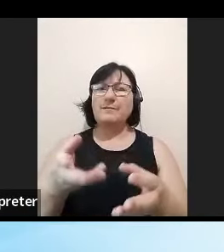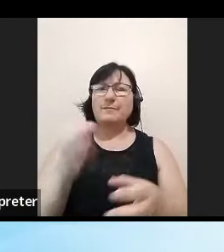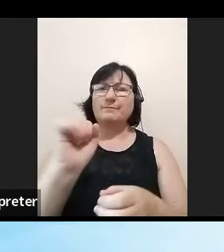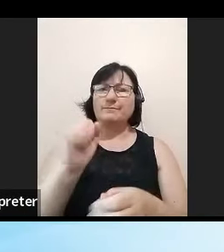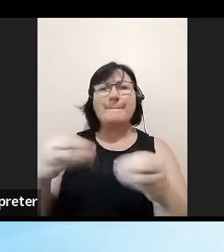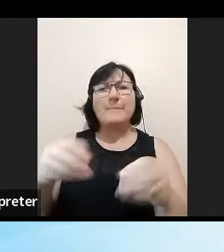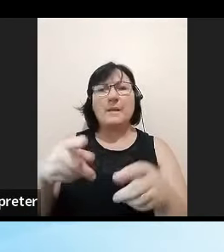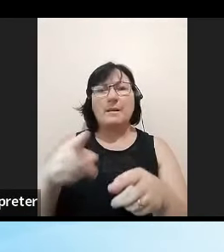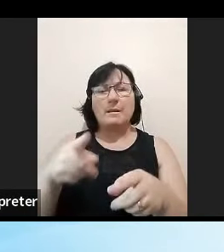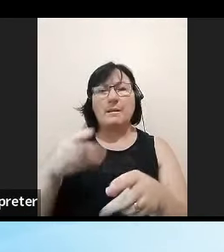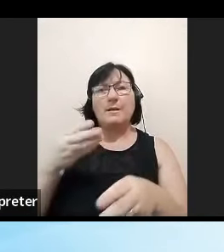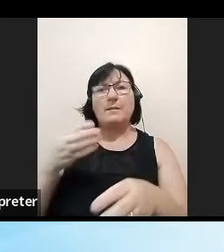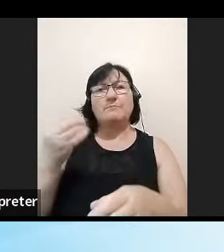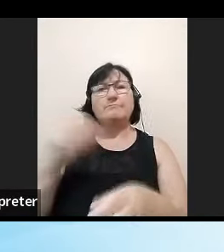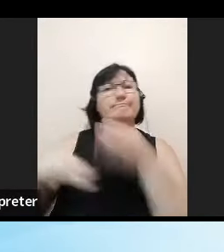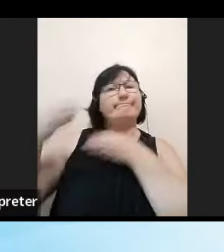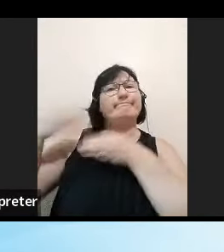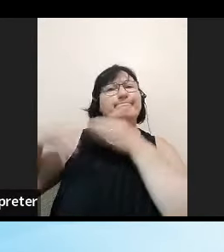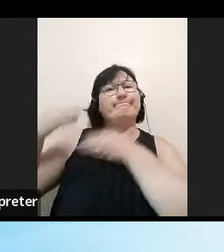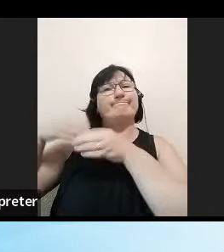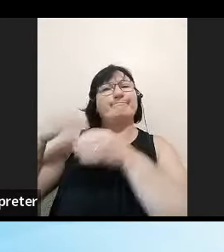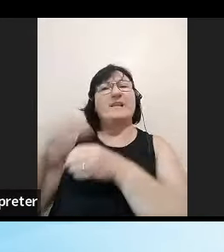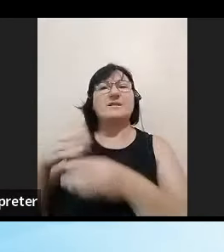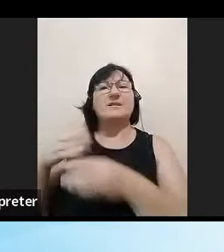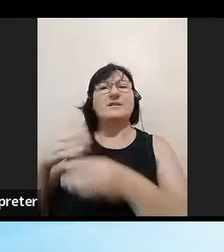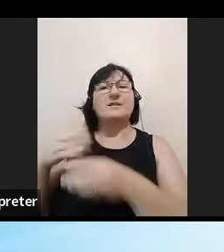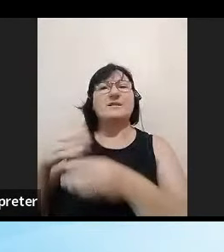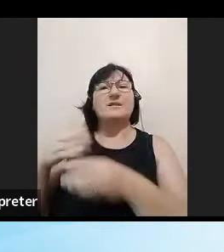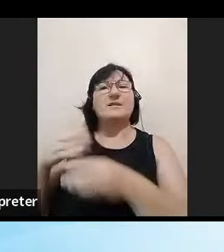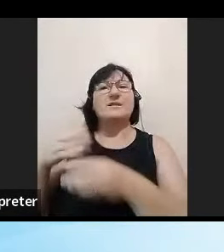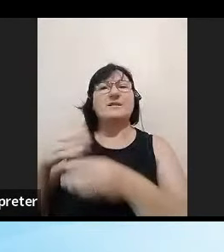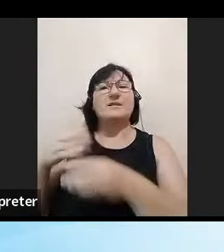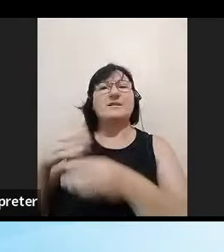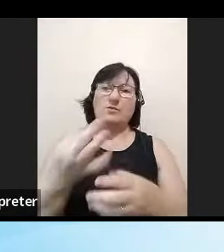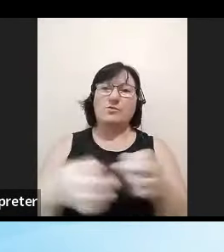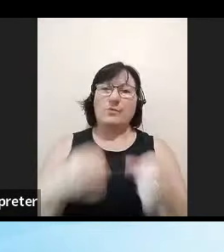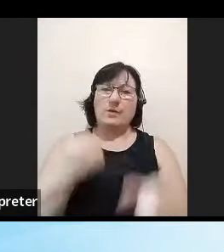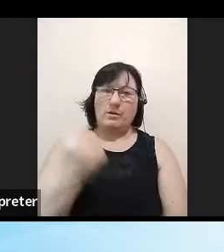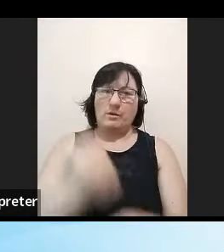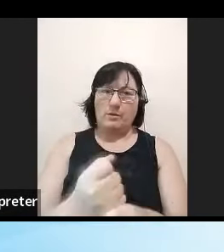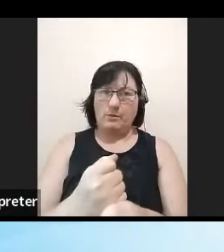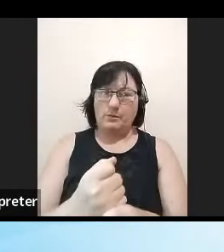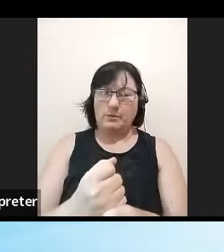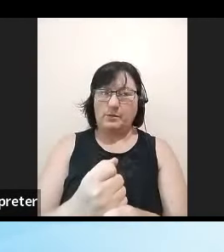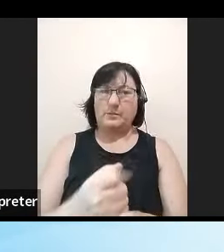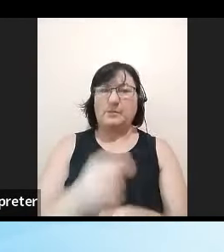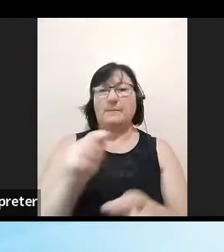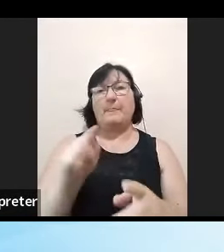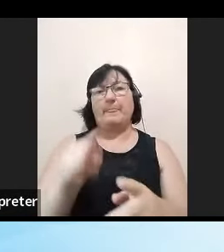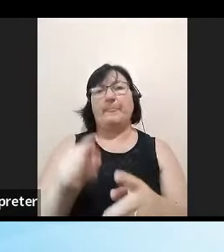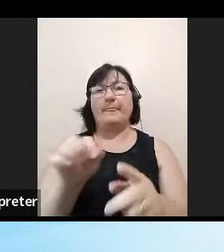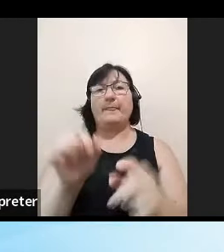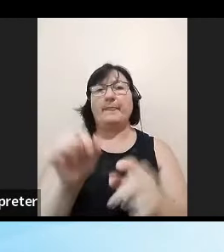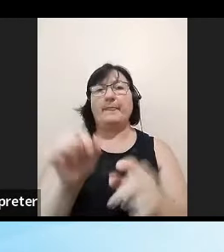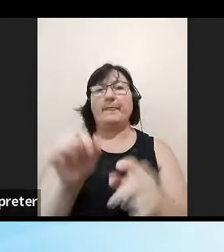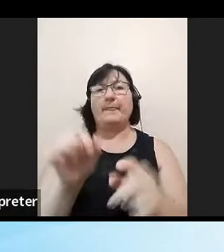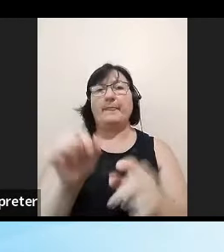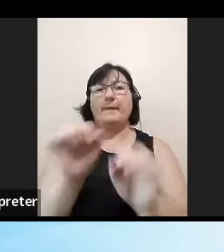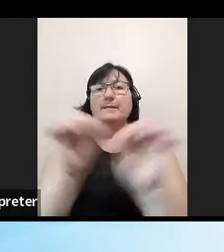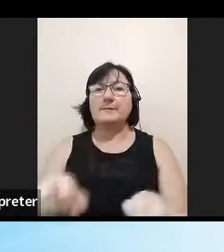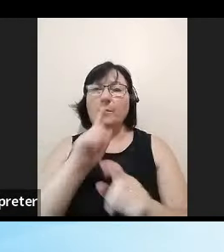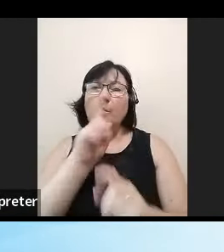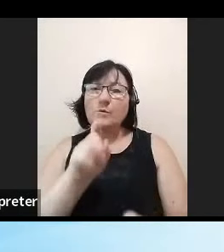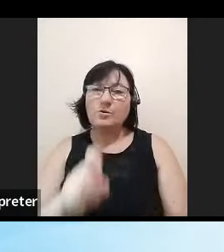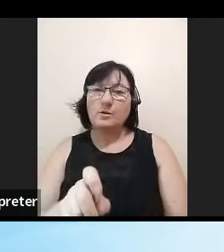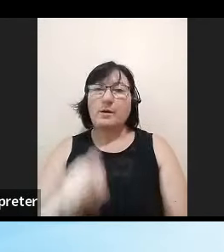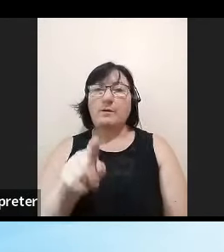preceding 3 years prior application. The systems questionnaire requires the client to tell us more